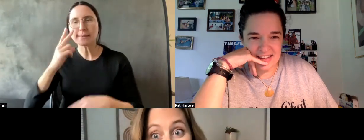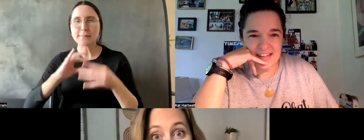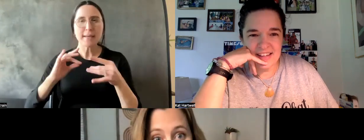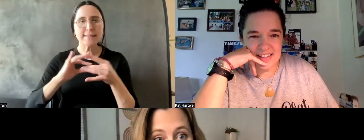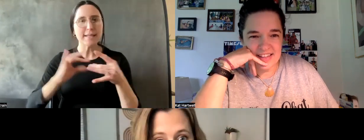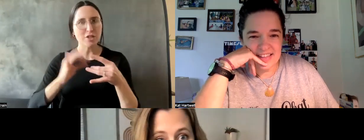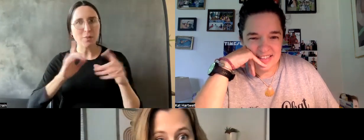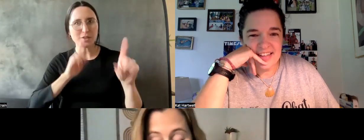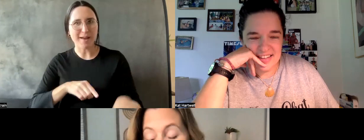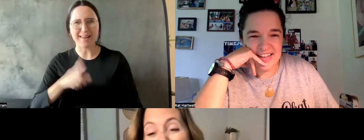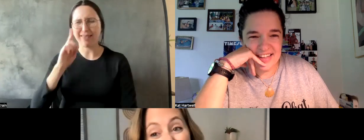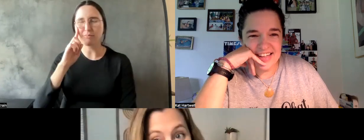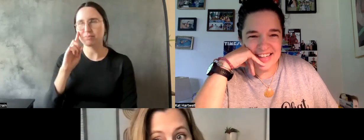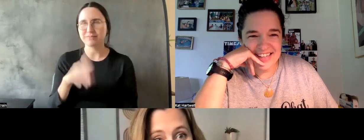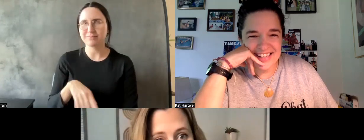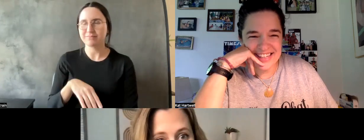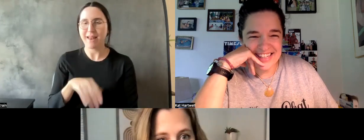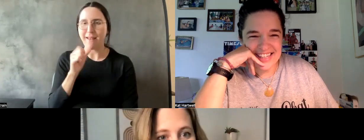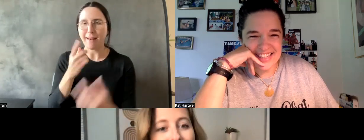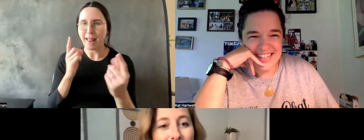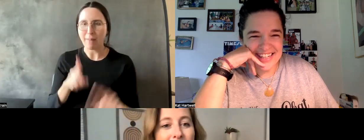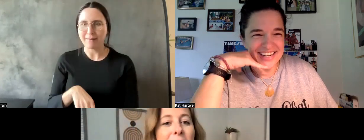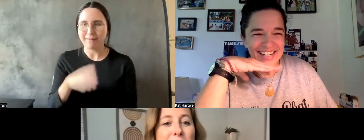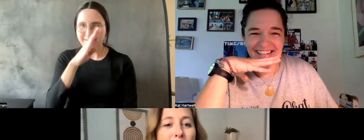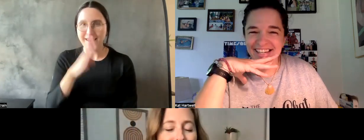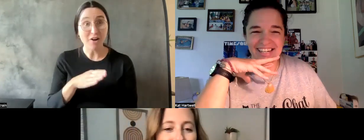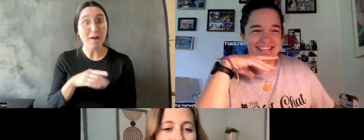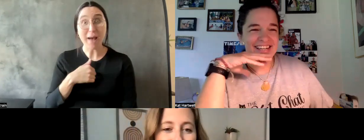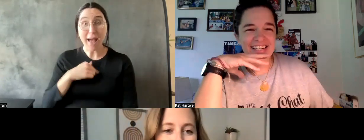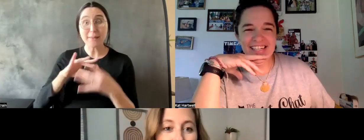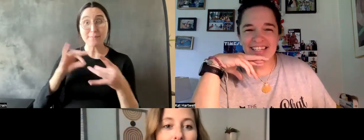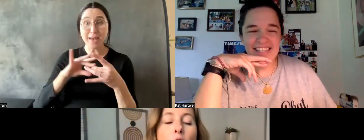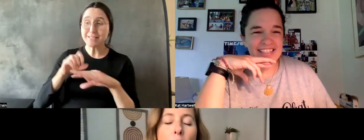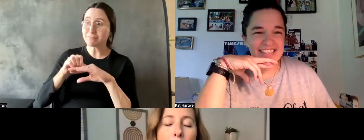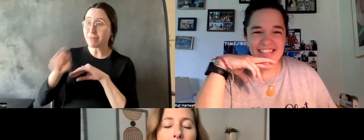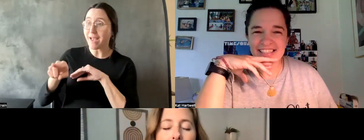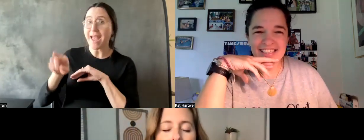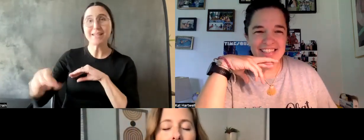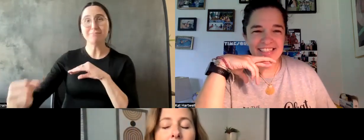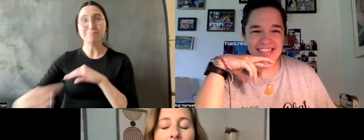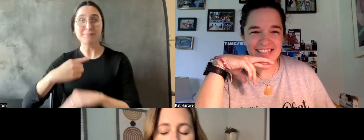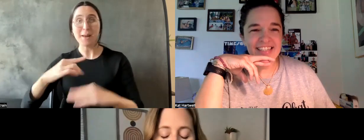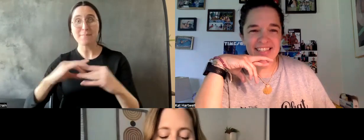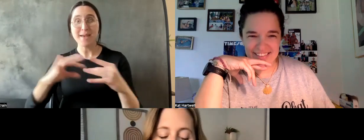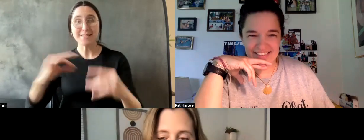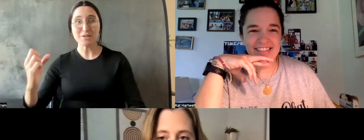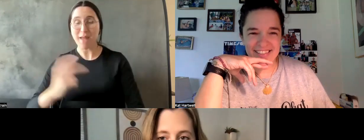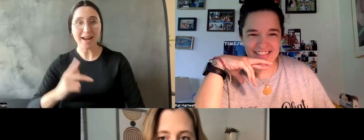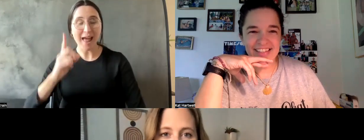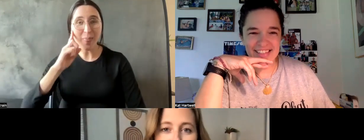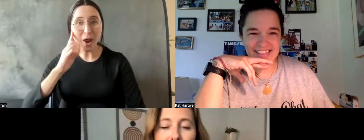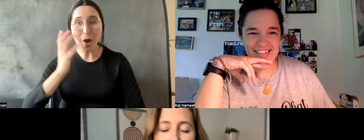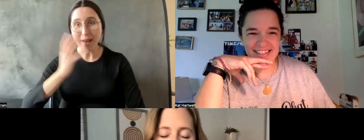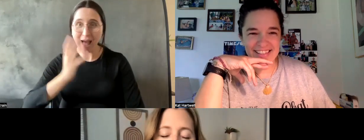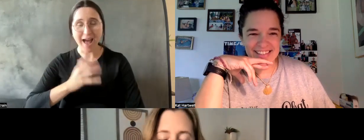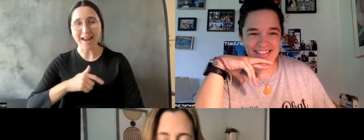I remember messaging him and then getting a message back. And that was one of those like, oh my gosh, the guy that I just saw in this